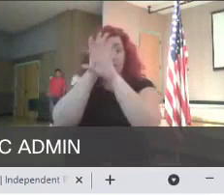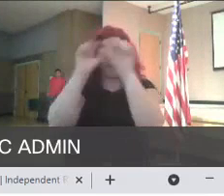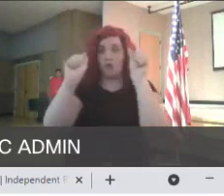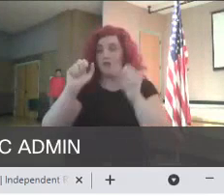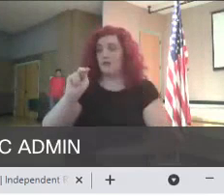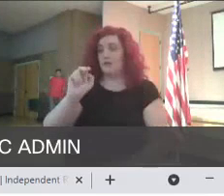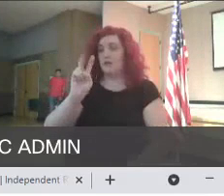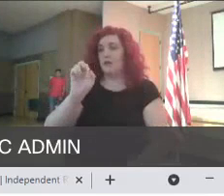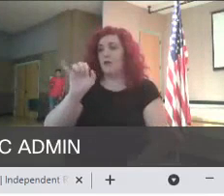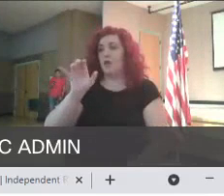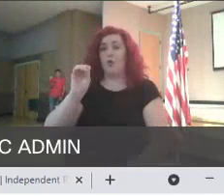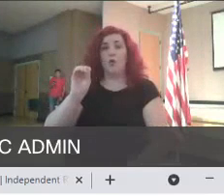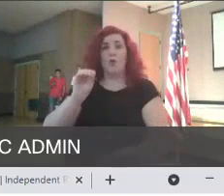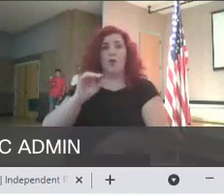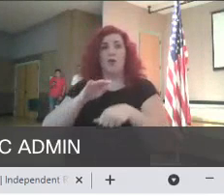Nation.